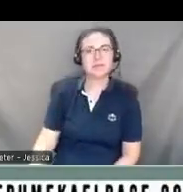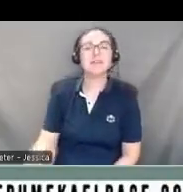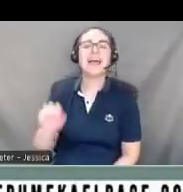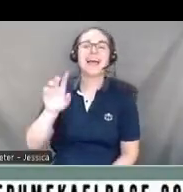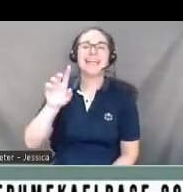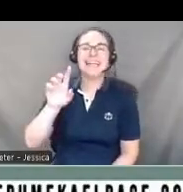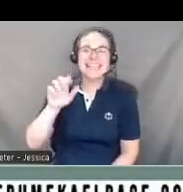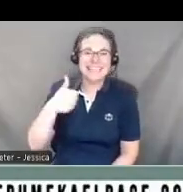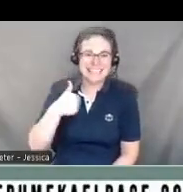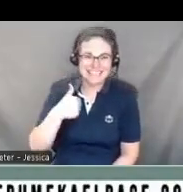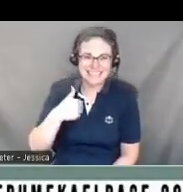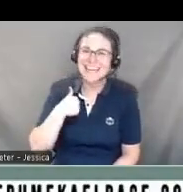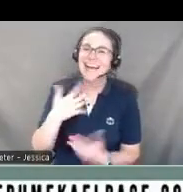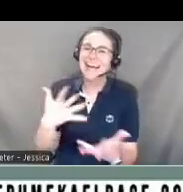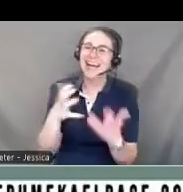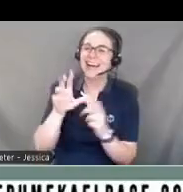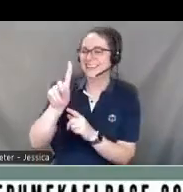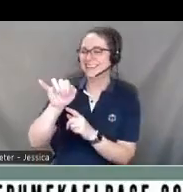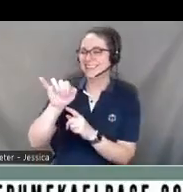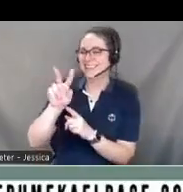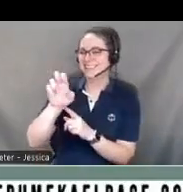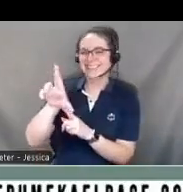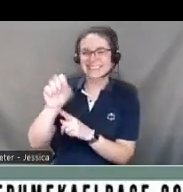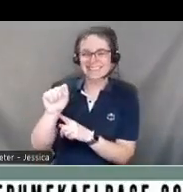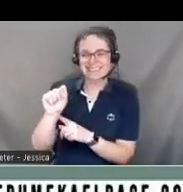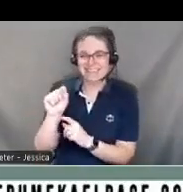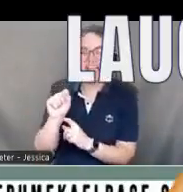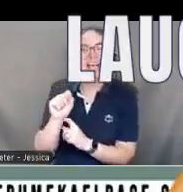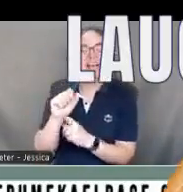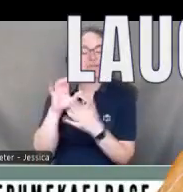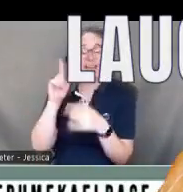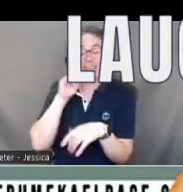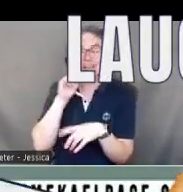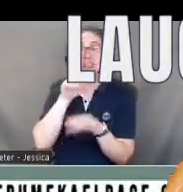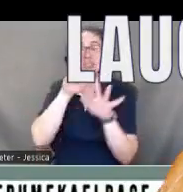the divers. My brain went right to diversity.